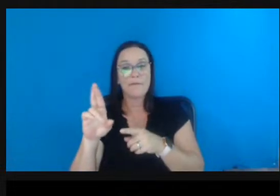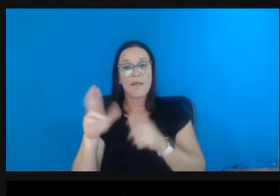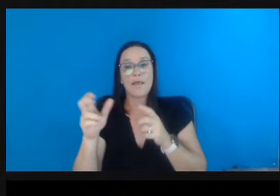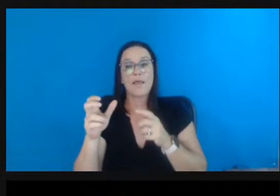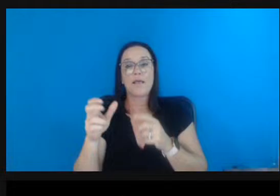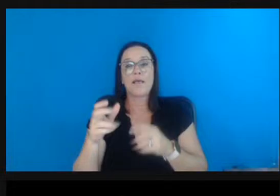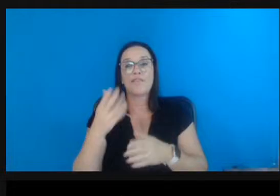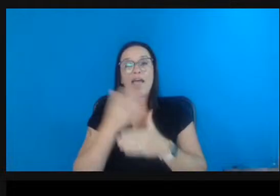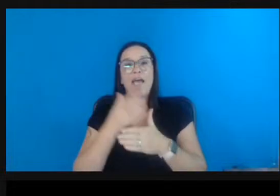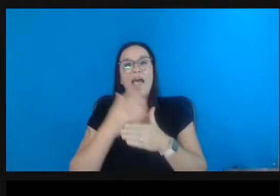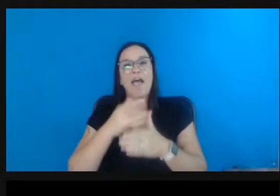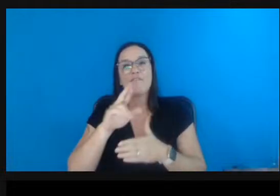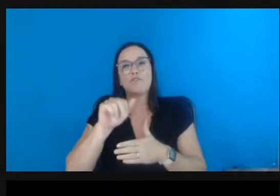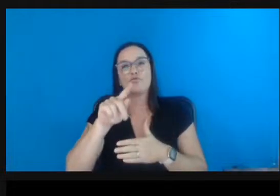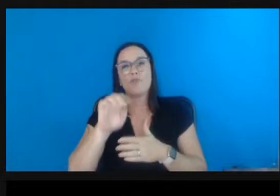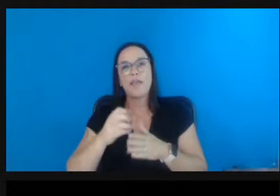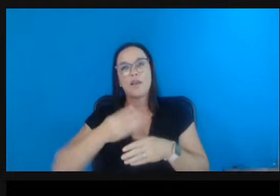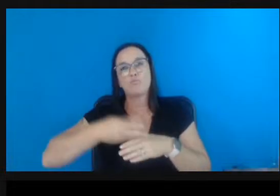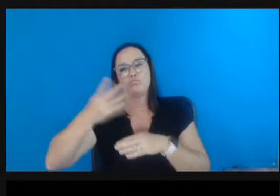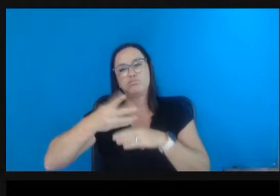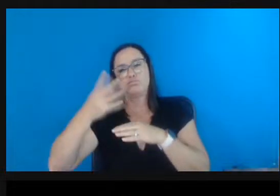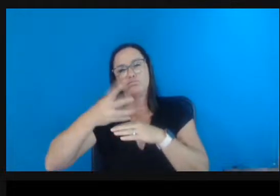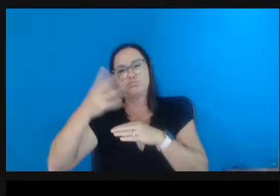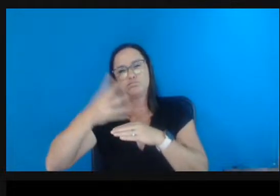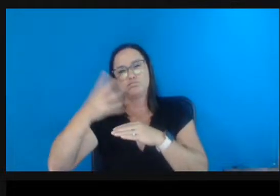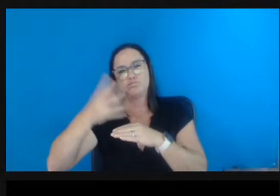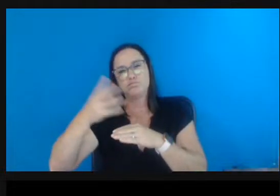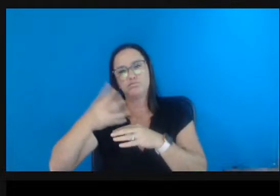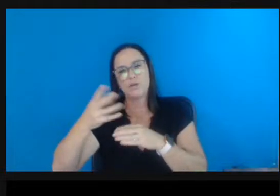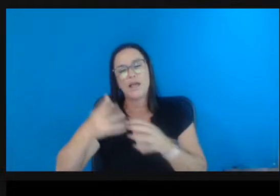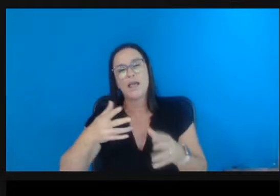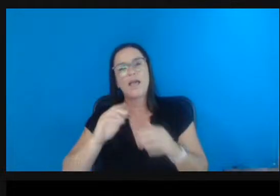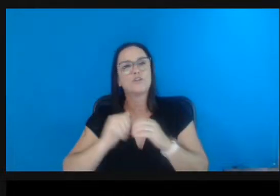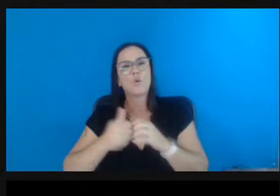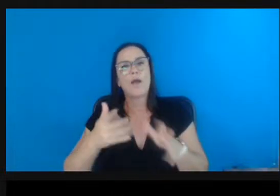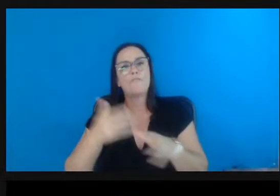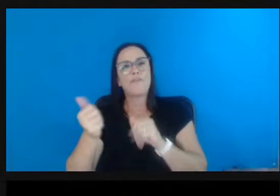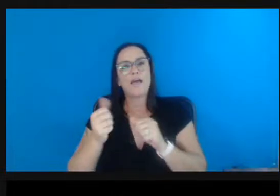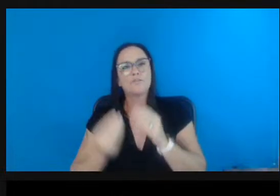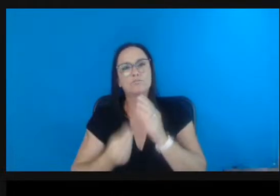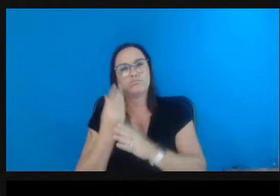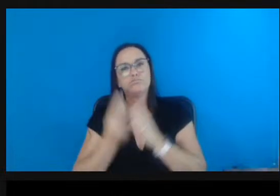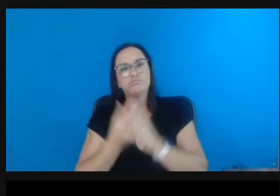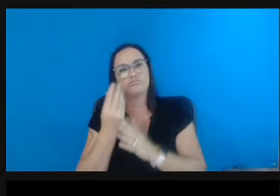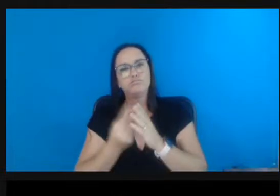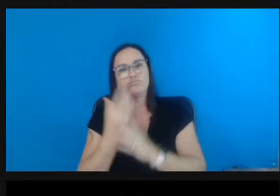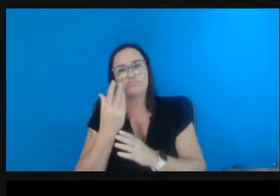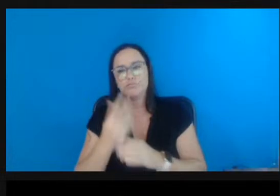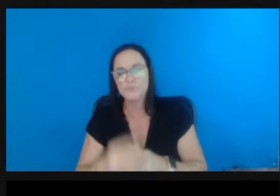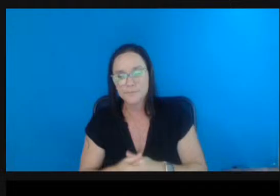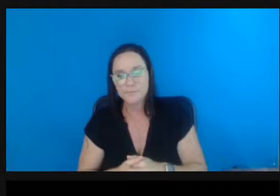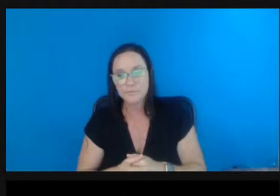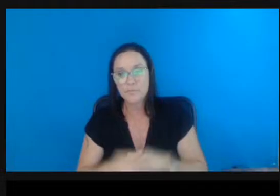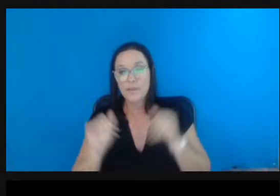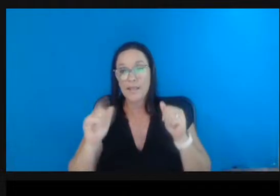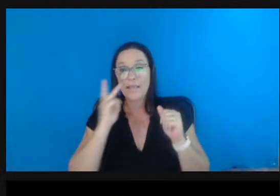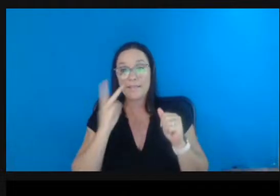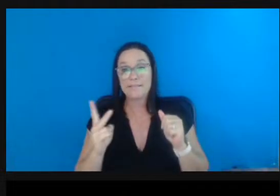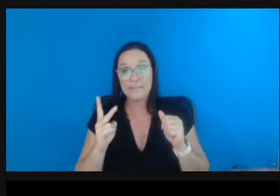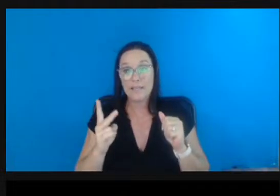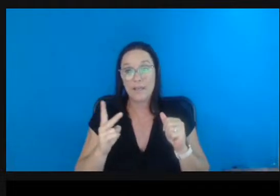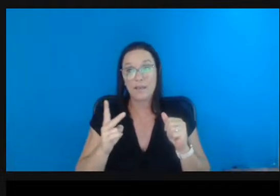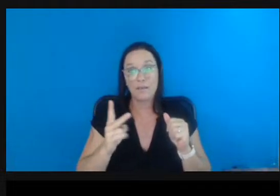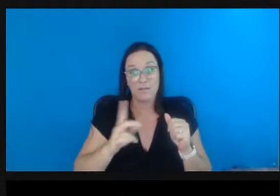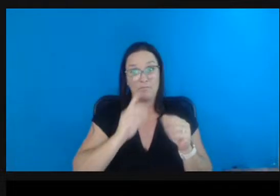rate in cubic meters per second. So how fast is coming out, right? So what you can see is that there's clearly an